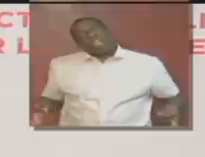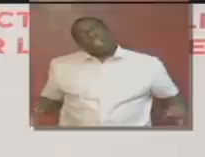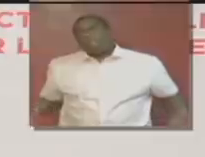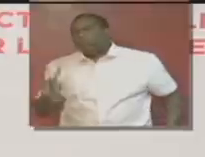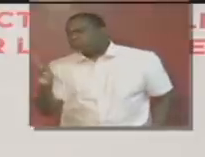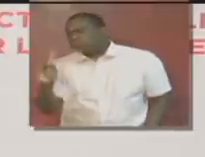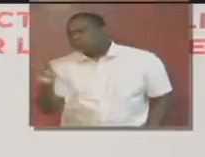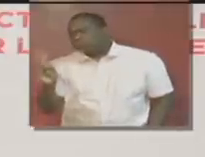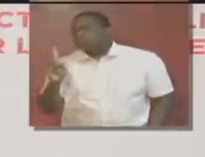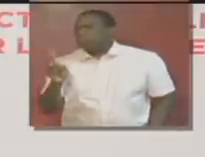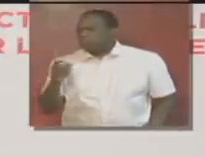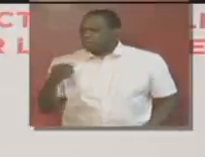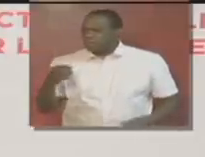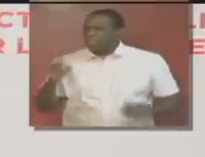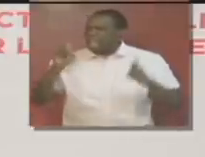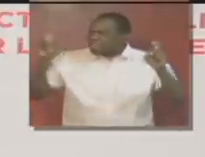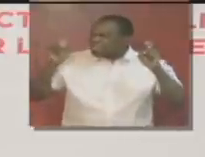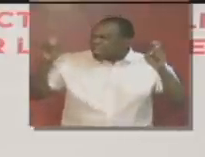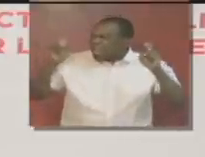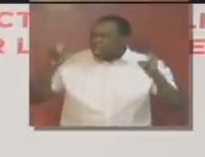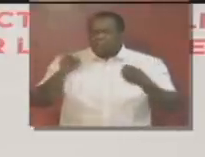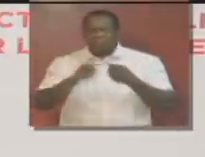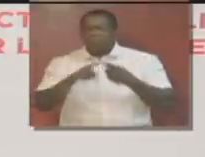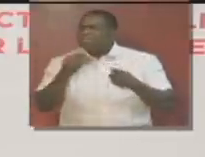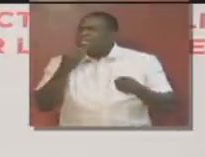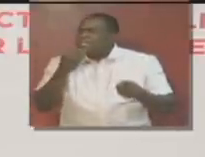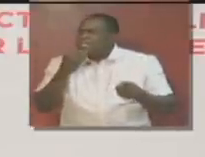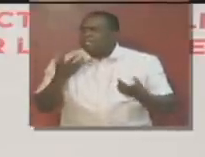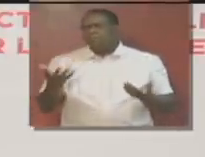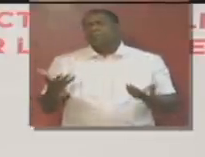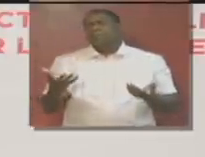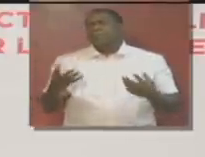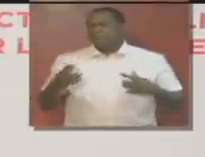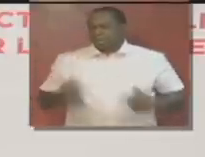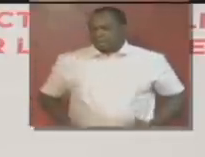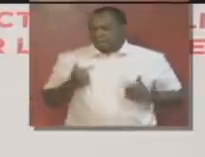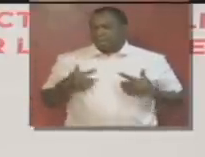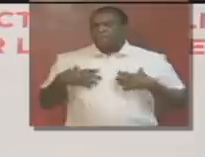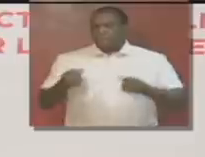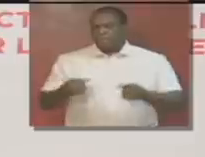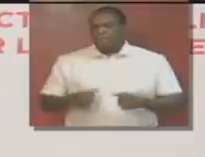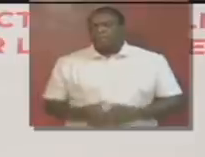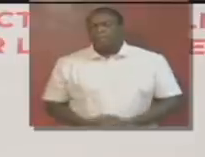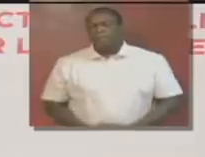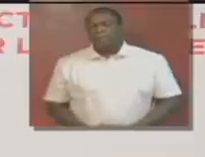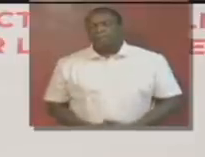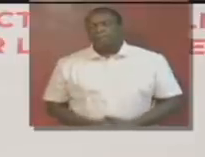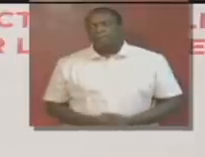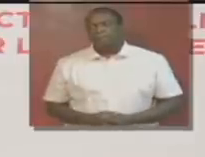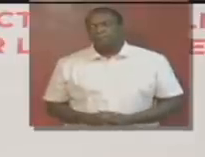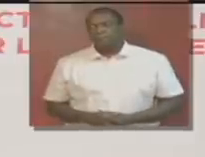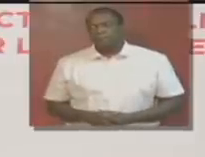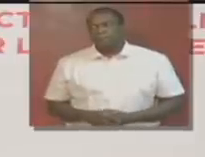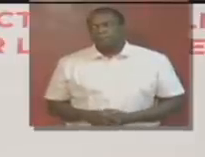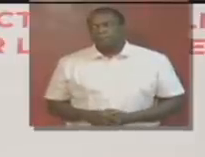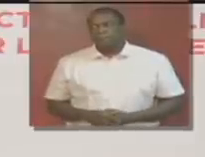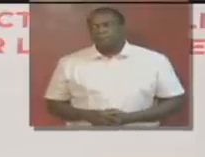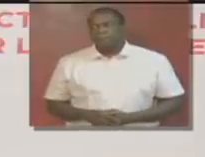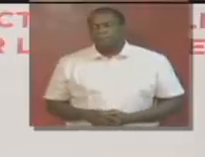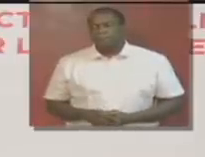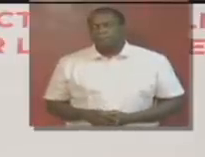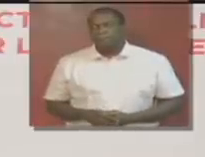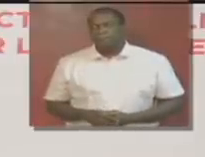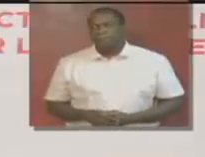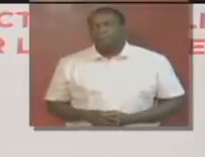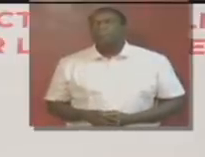the NCDs across the COVID-19, I think it was the last conference, across the COVID-19 patients. So that is something that we can